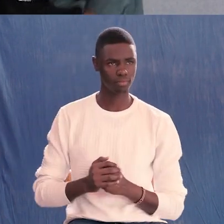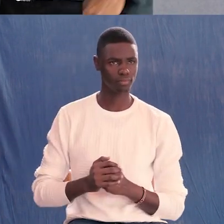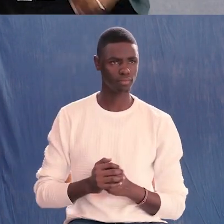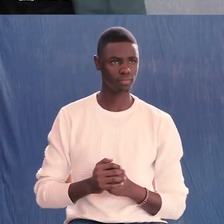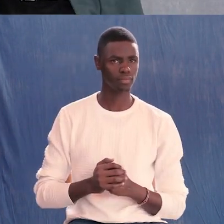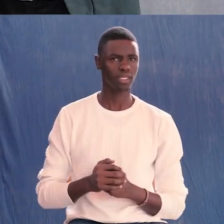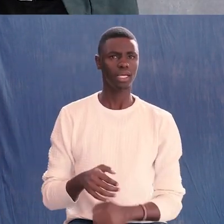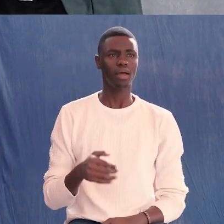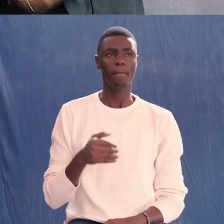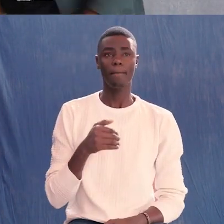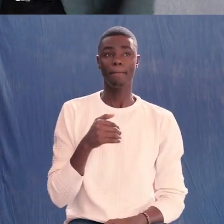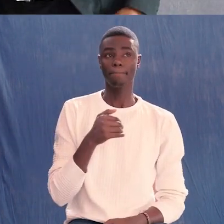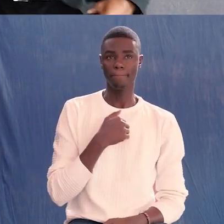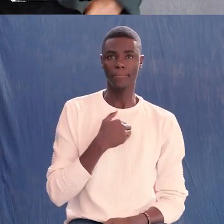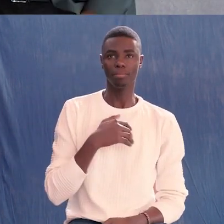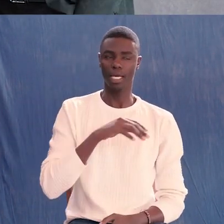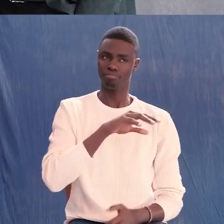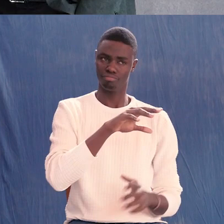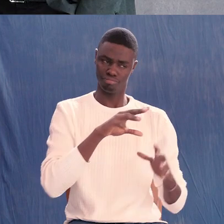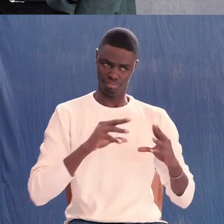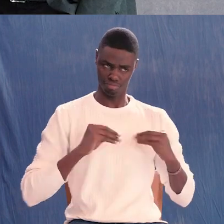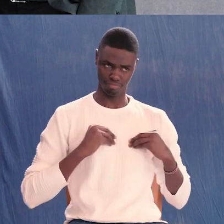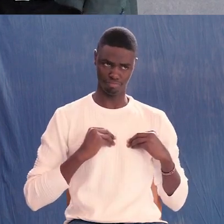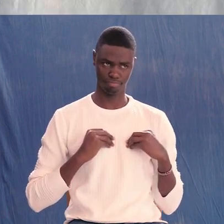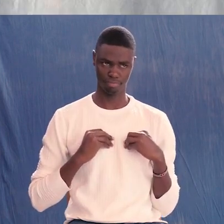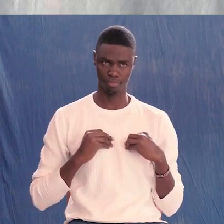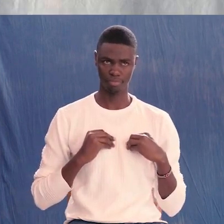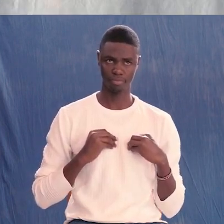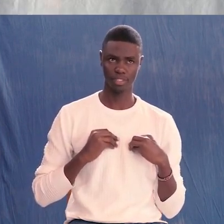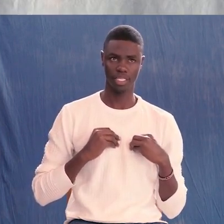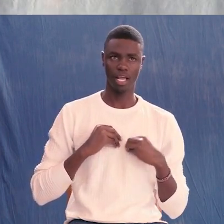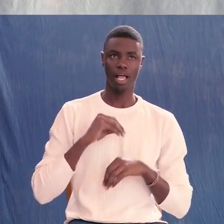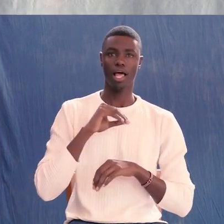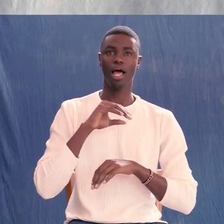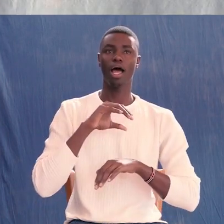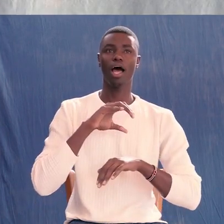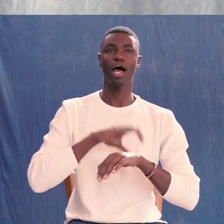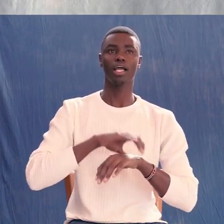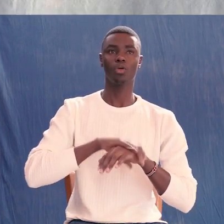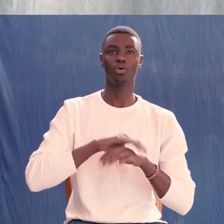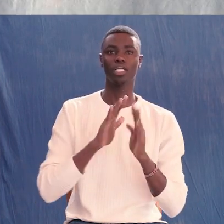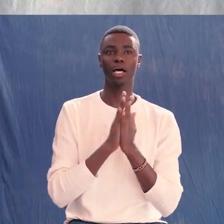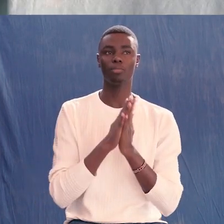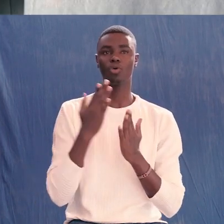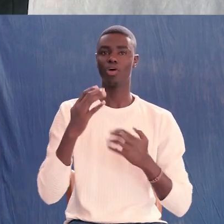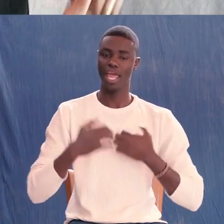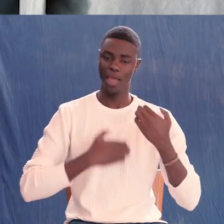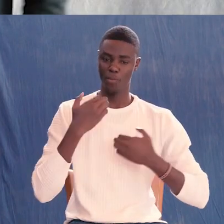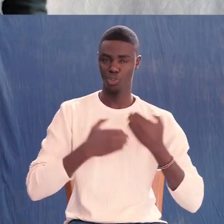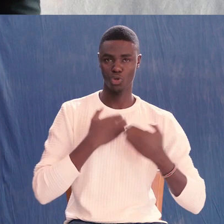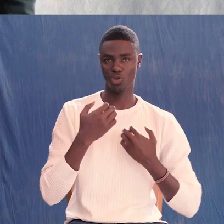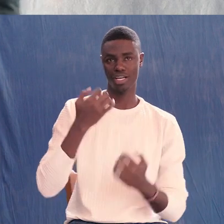And I just had to take that on board. I even got a thick book like this on emotional intelligence.